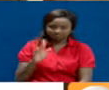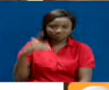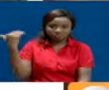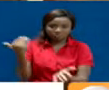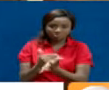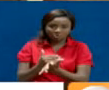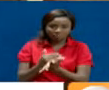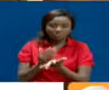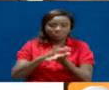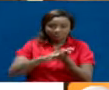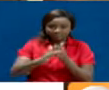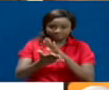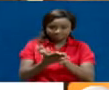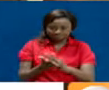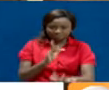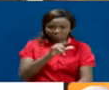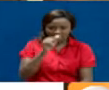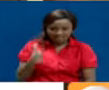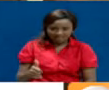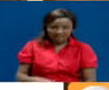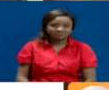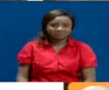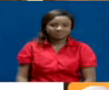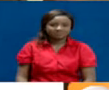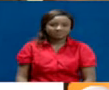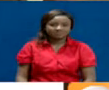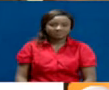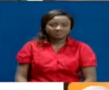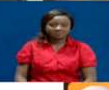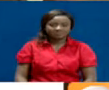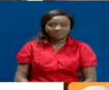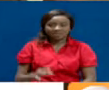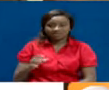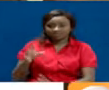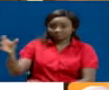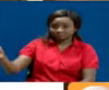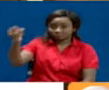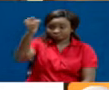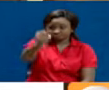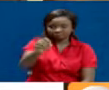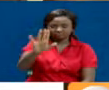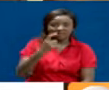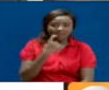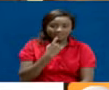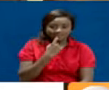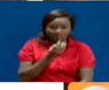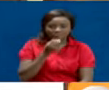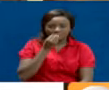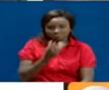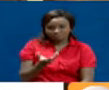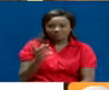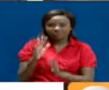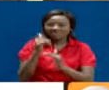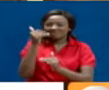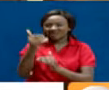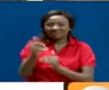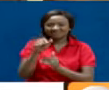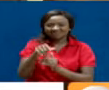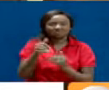this. We forgave. And we gave President Moi. And after that, we are good